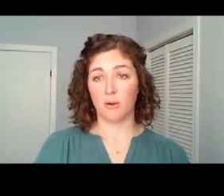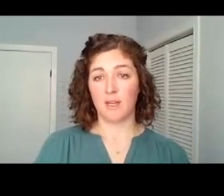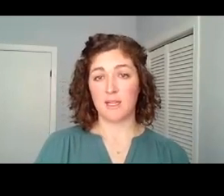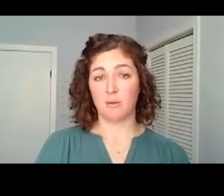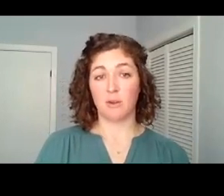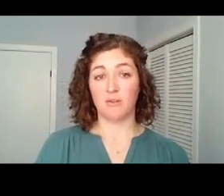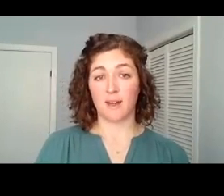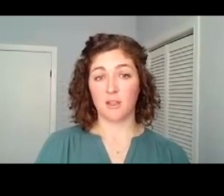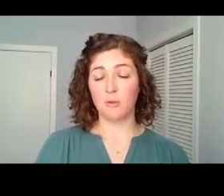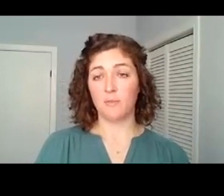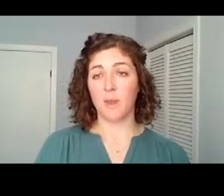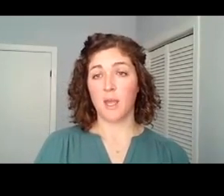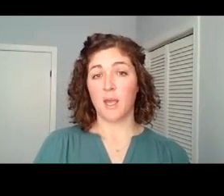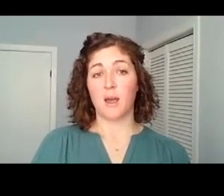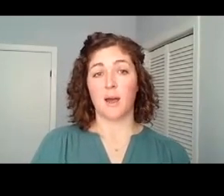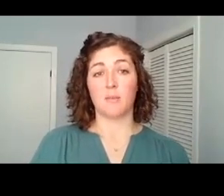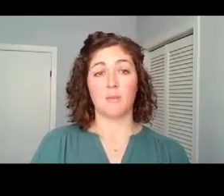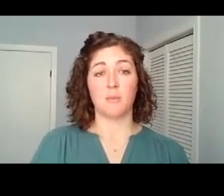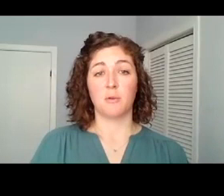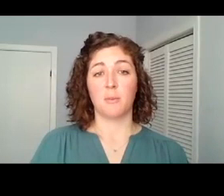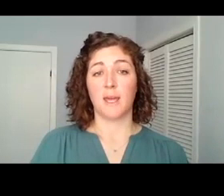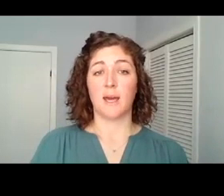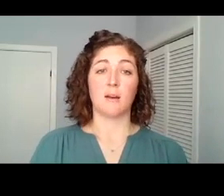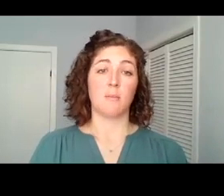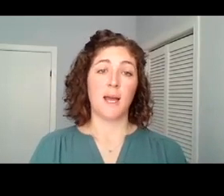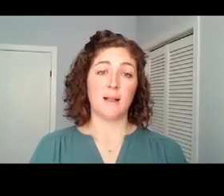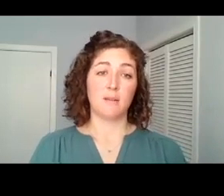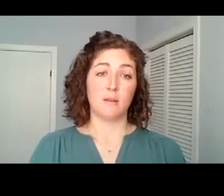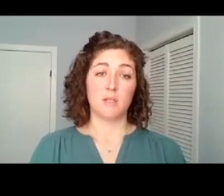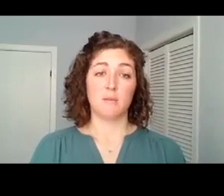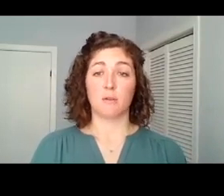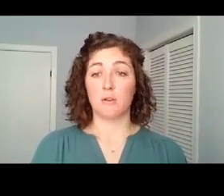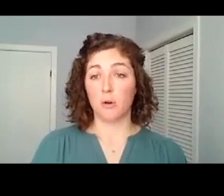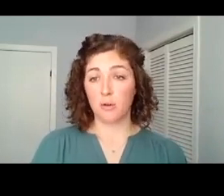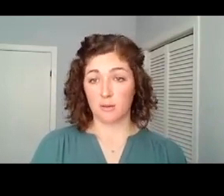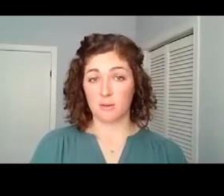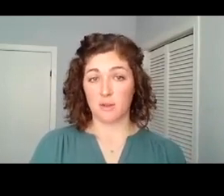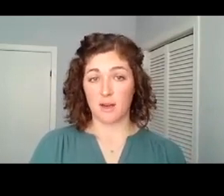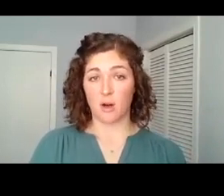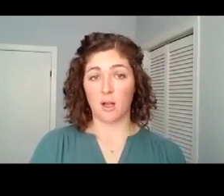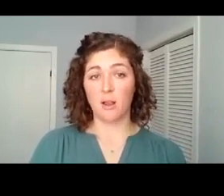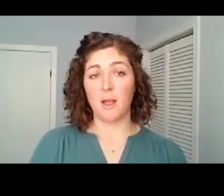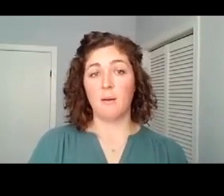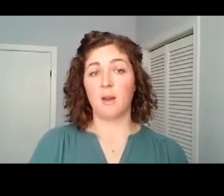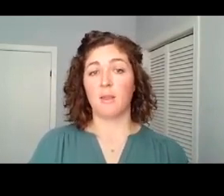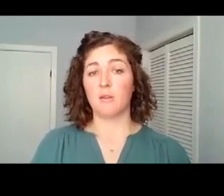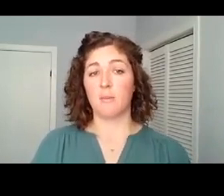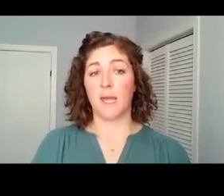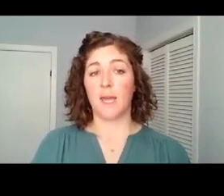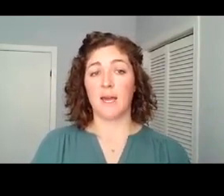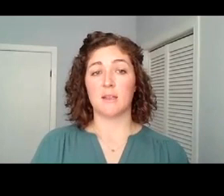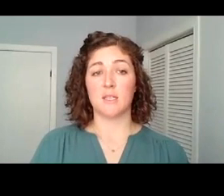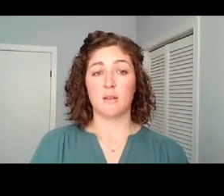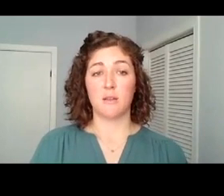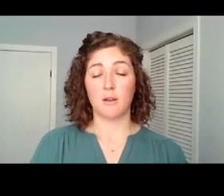how COVID-19 will affect you. Some people may get mild symptoms or no symptoms at all, but others